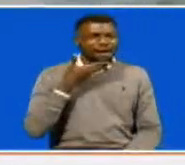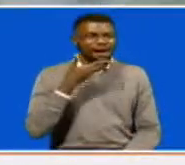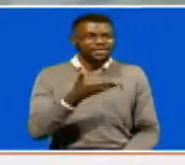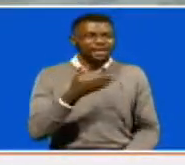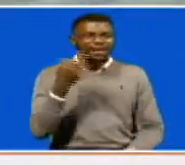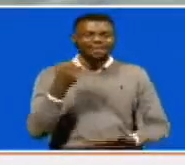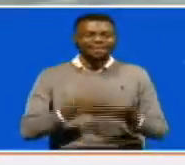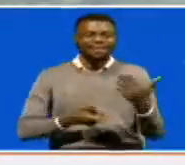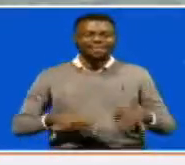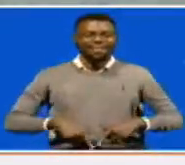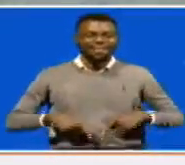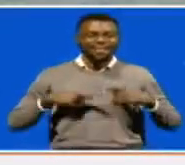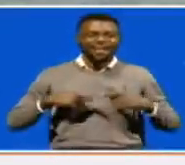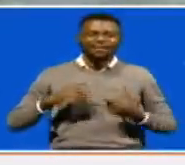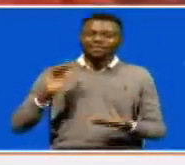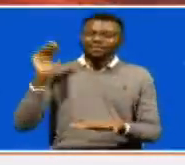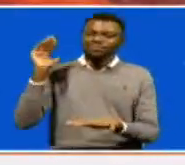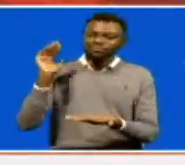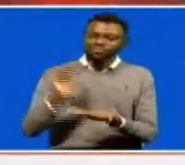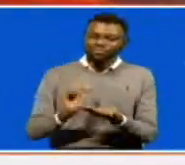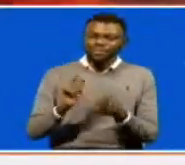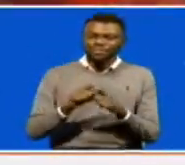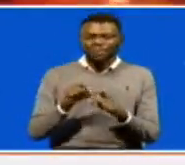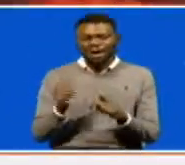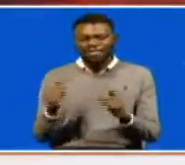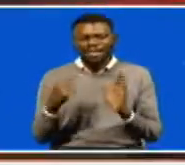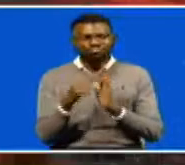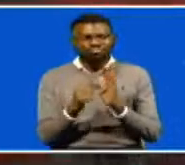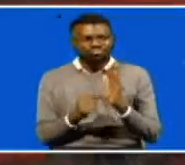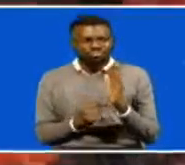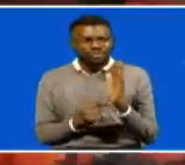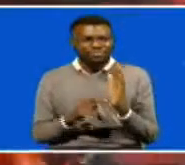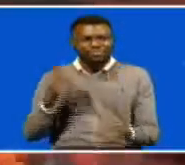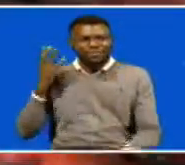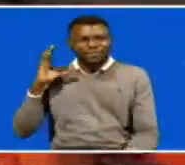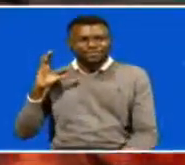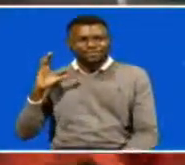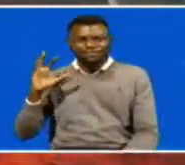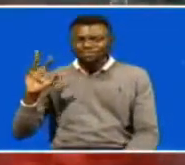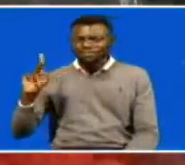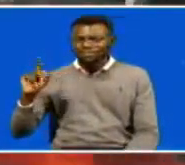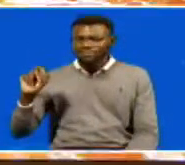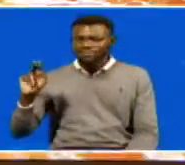cost of living, among other demands. Clement Masombo, KTN News.